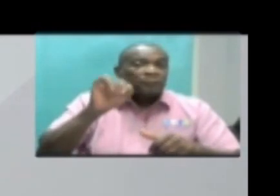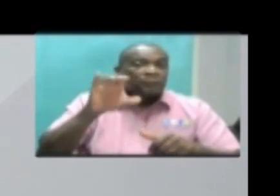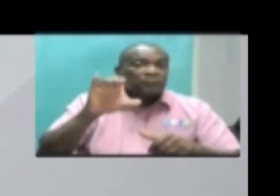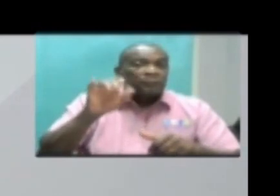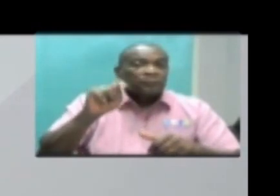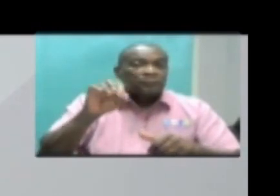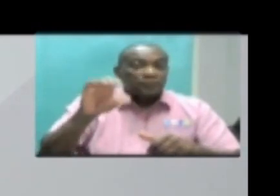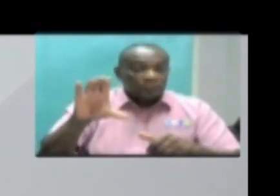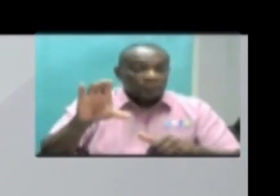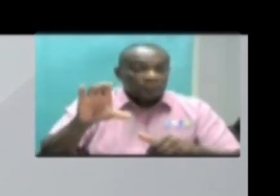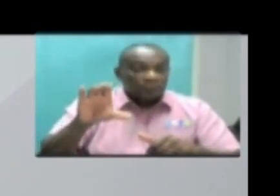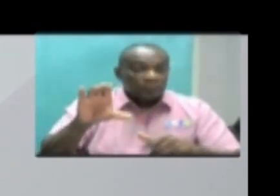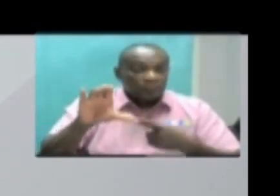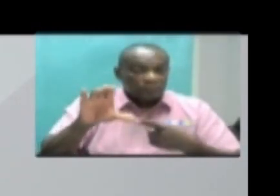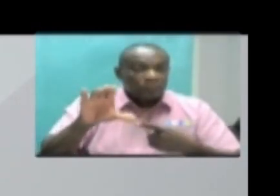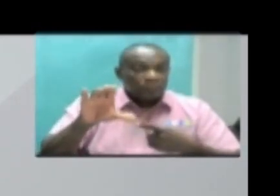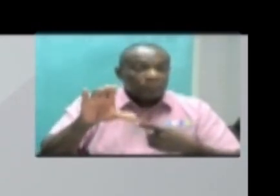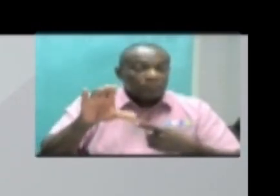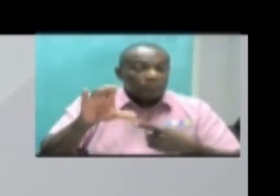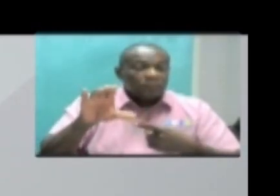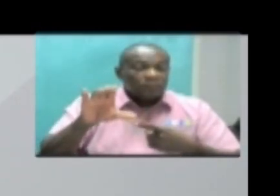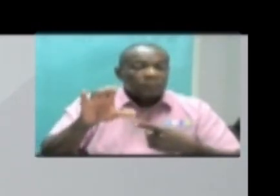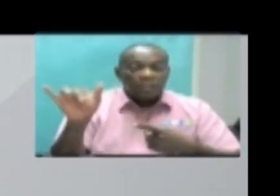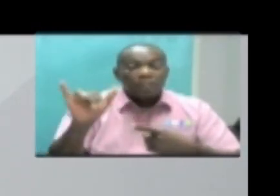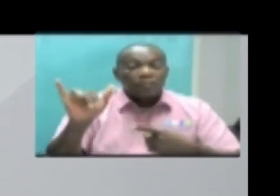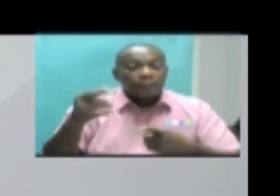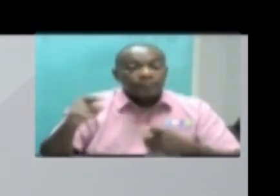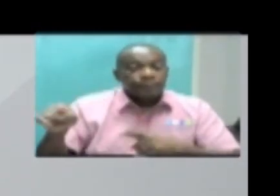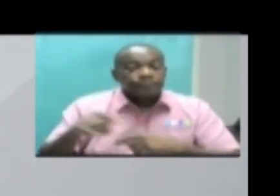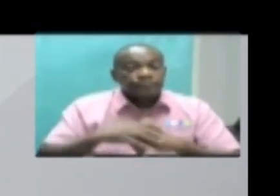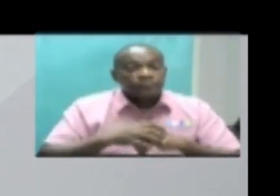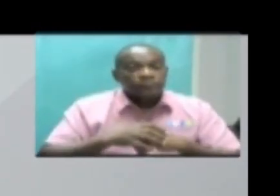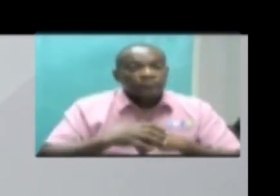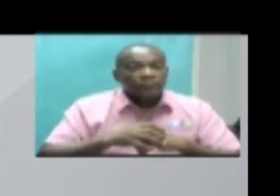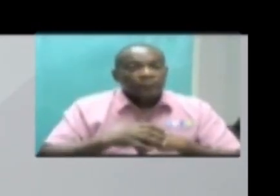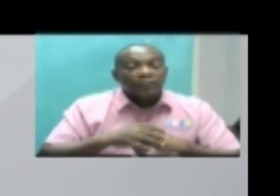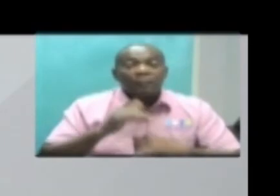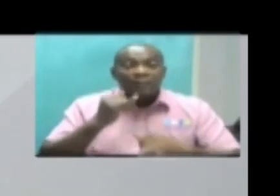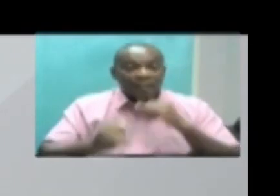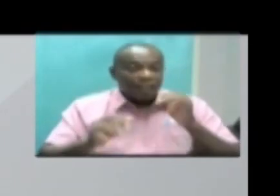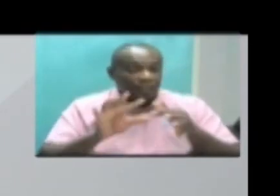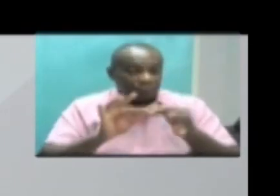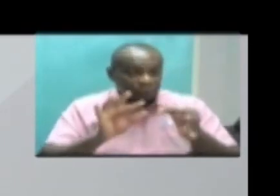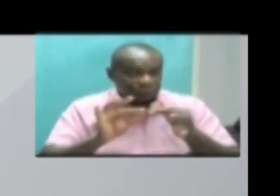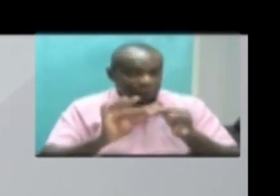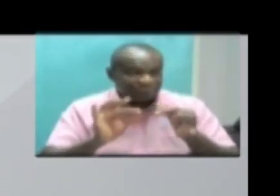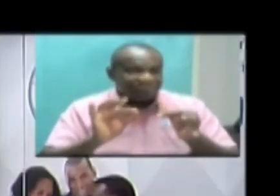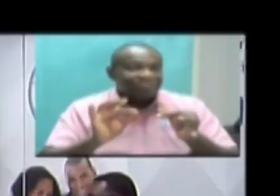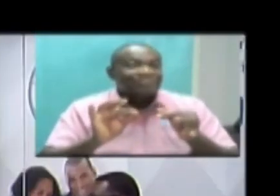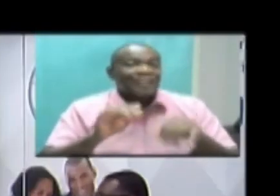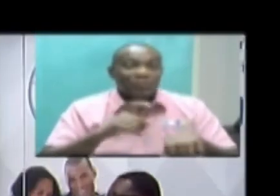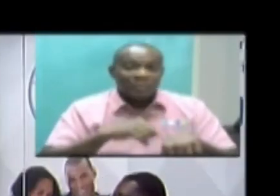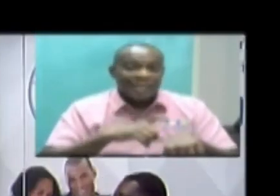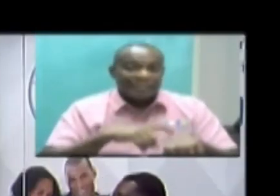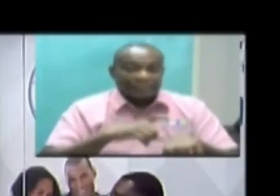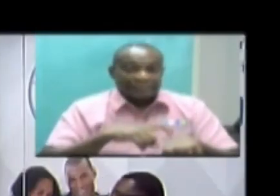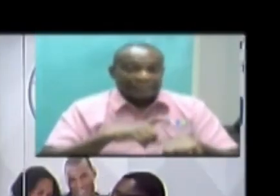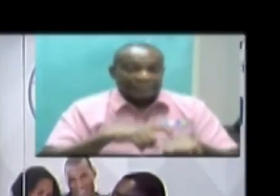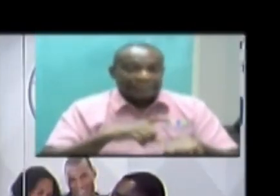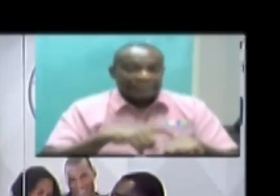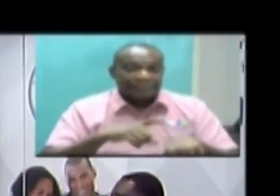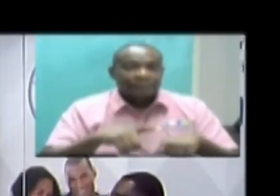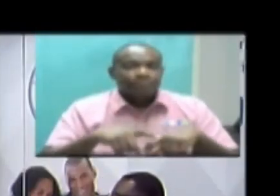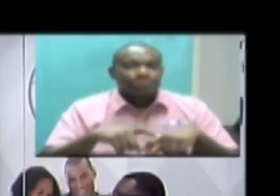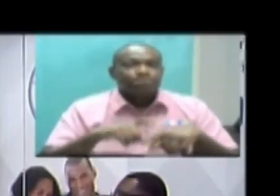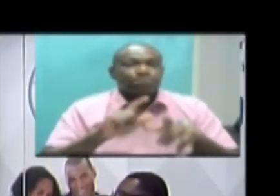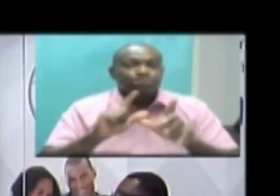of that is the first thing I would look at. And in my closing remarks, because I realized we're under a minute. Oh, good. We're going. In my